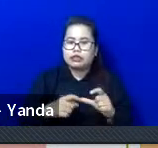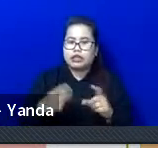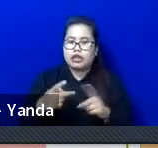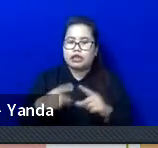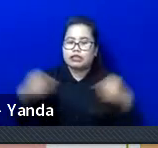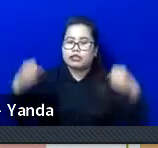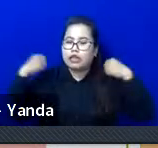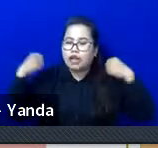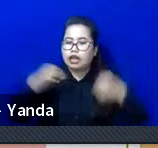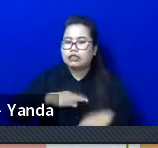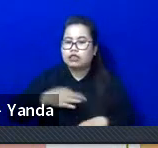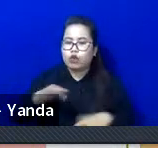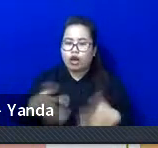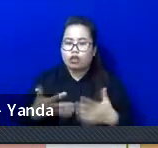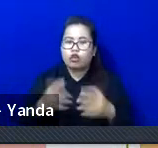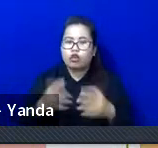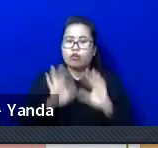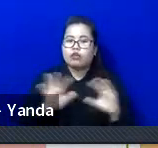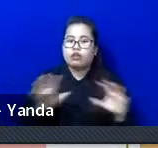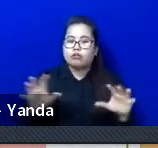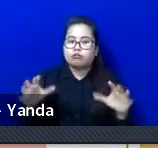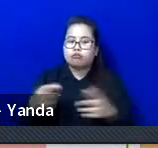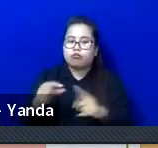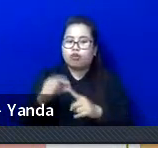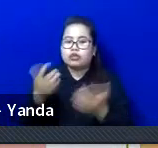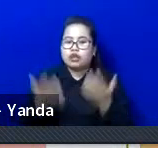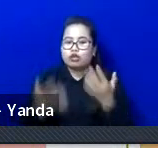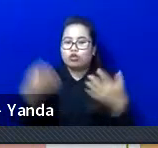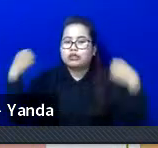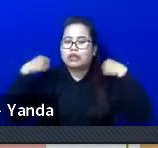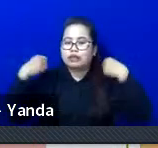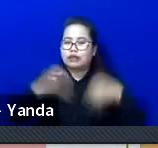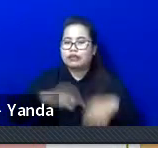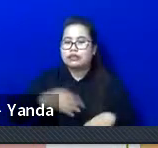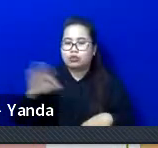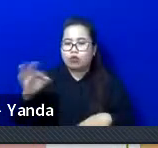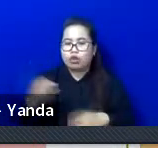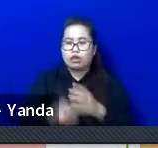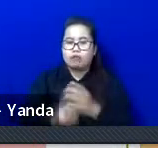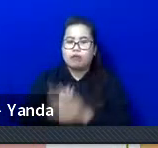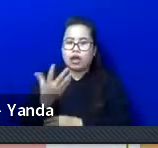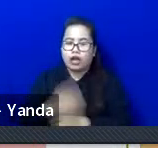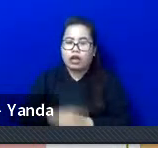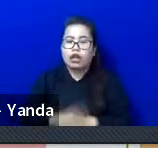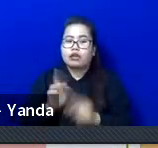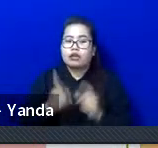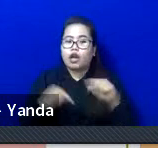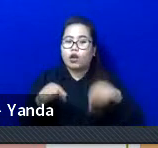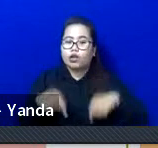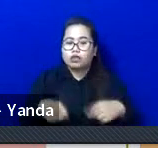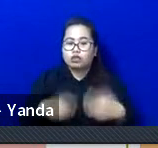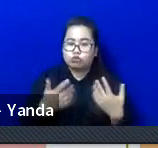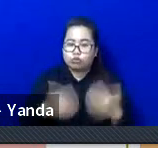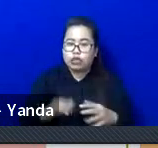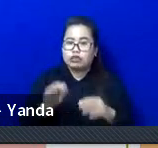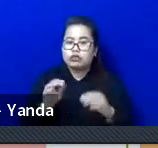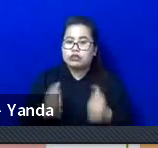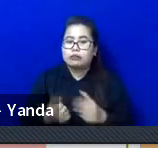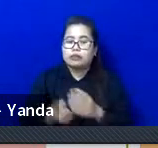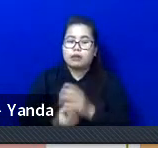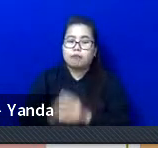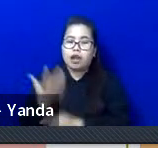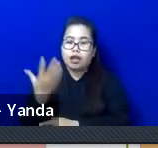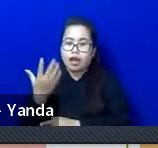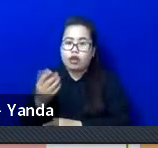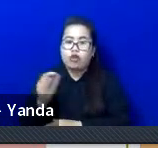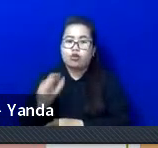juga sudah mulai banyak dikembangkan. Nah ini K3 keswa ini juga bisa dikembangkan ya